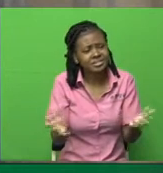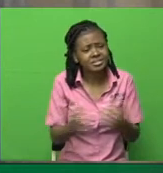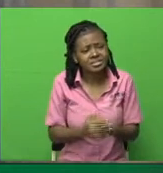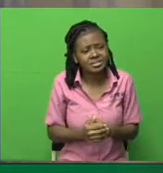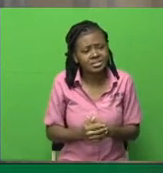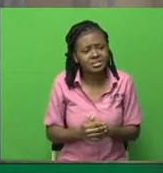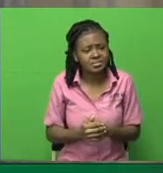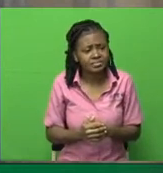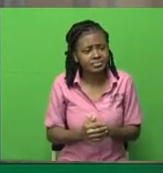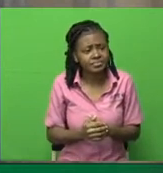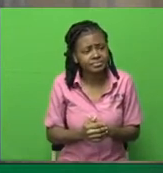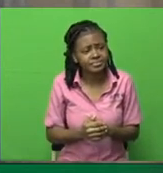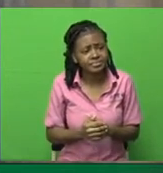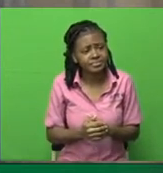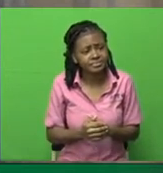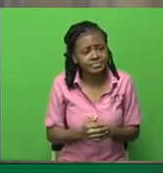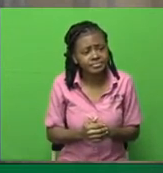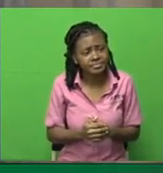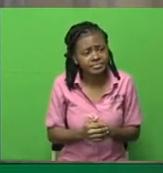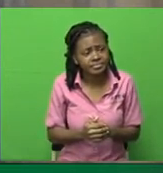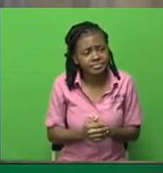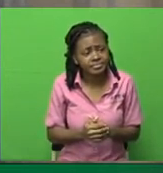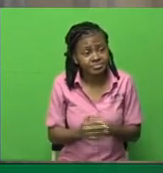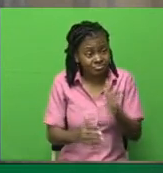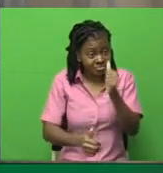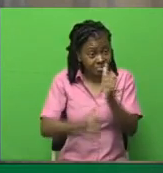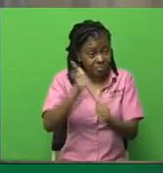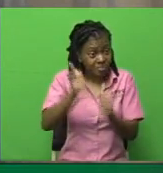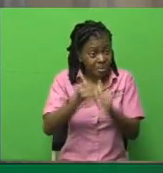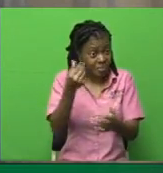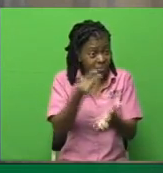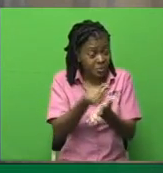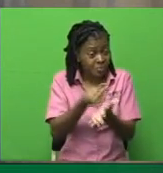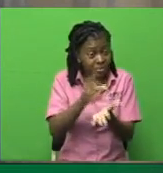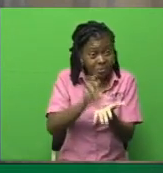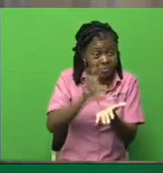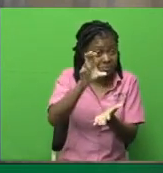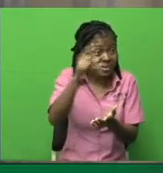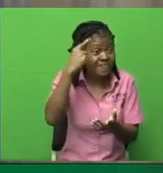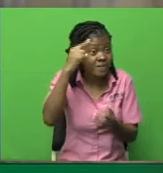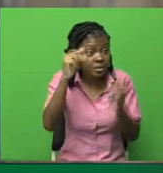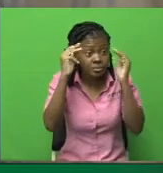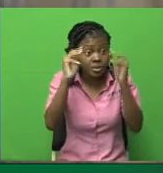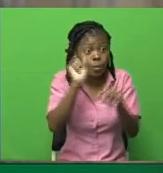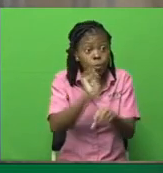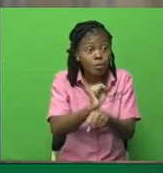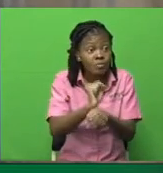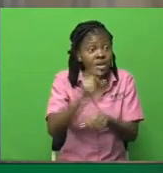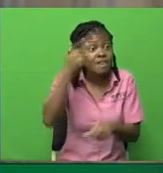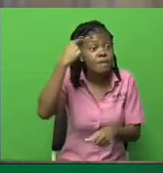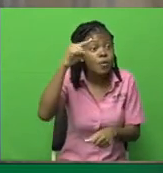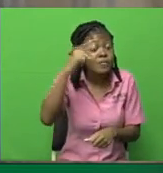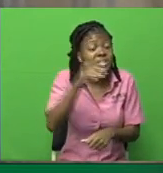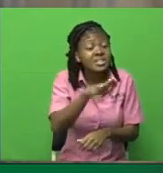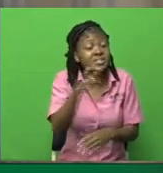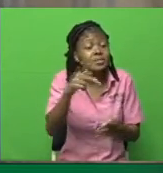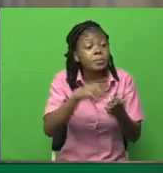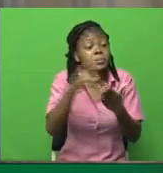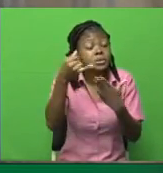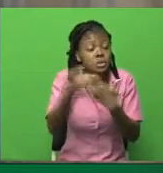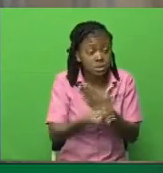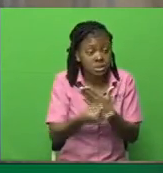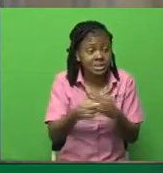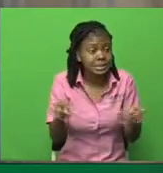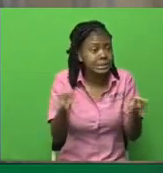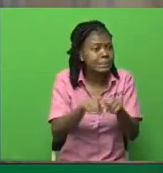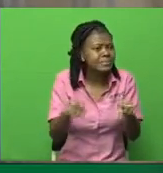funding allocated in this budget for the minister of works is for existing incomplete projects no new initiatives that's